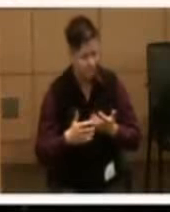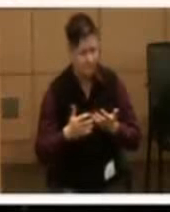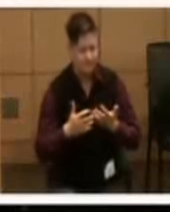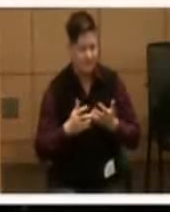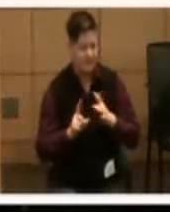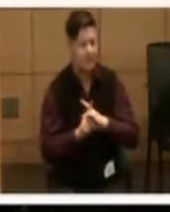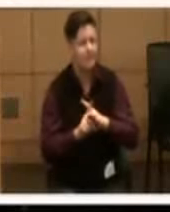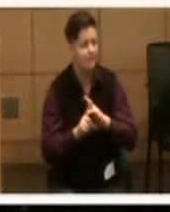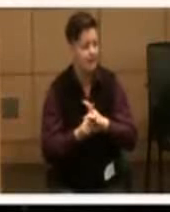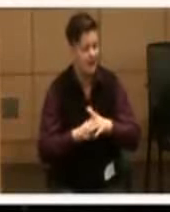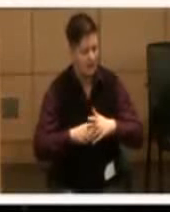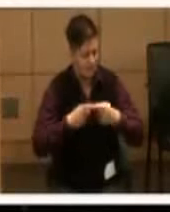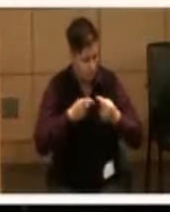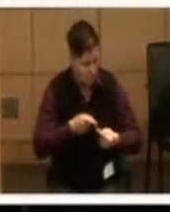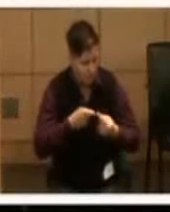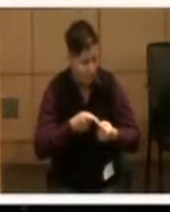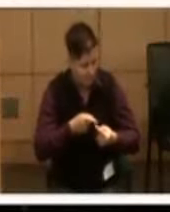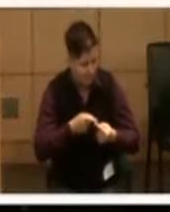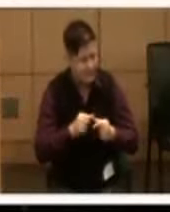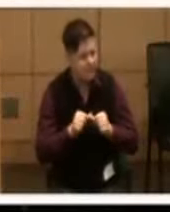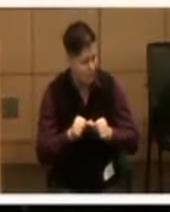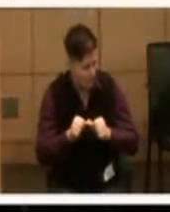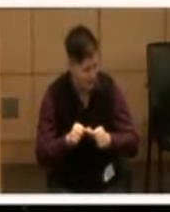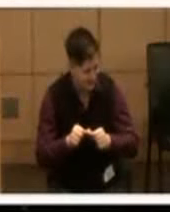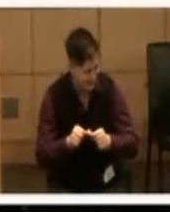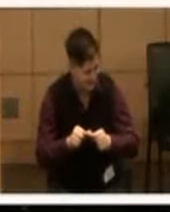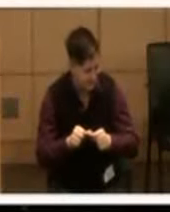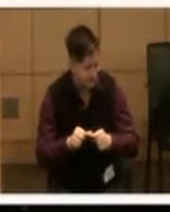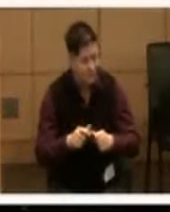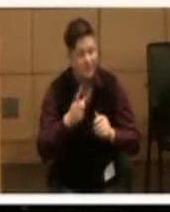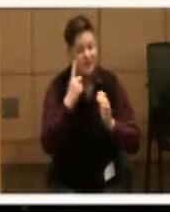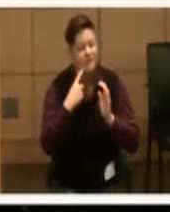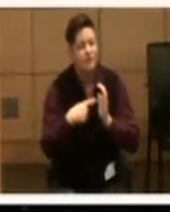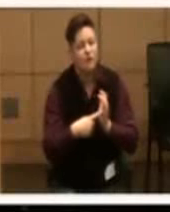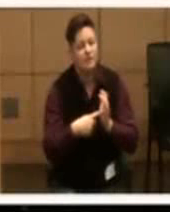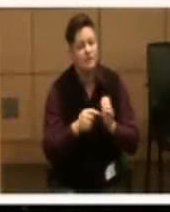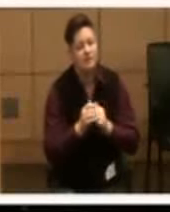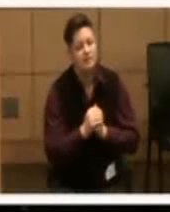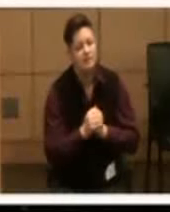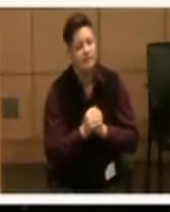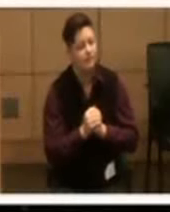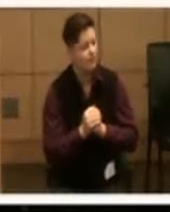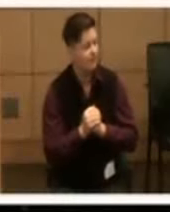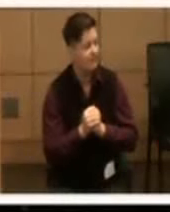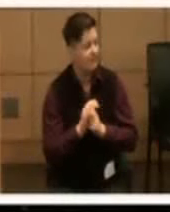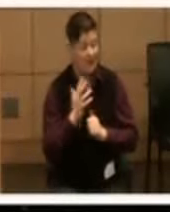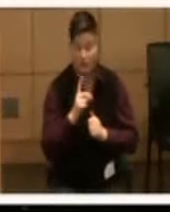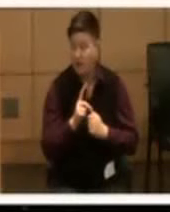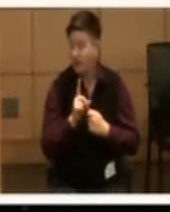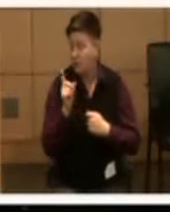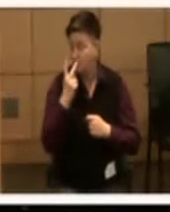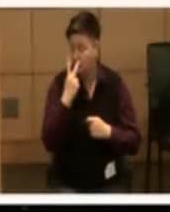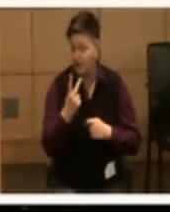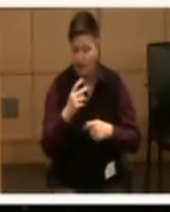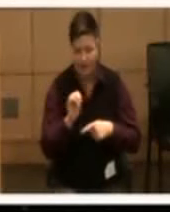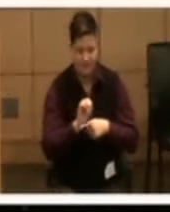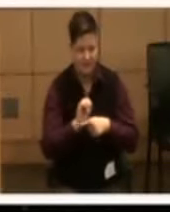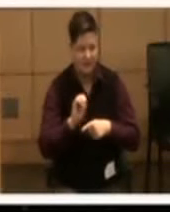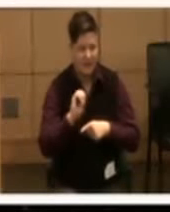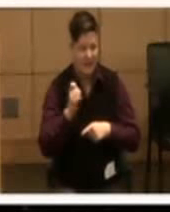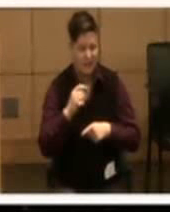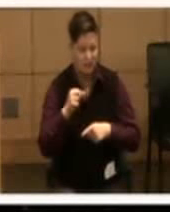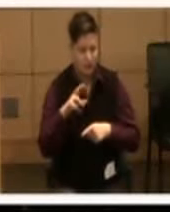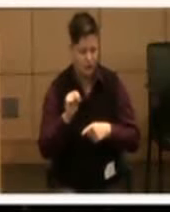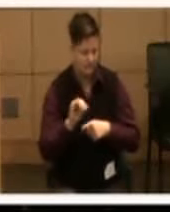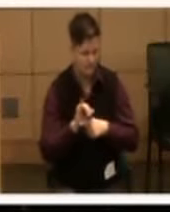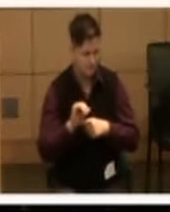it's kind of an ongoing struggle. And so, for instance, in the trial that you saw as an extern, one of the very